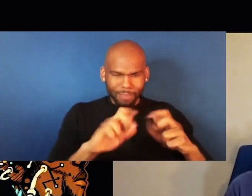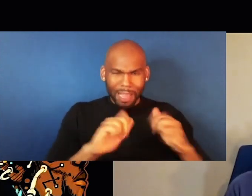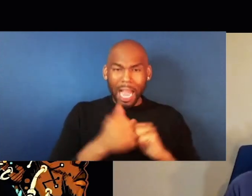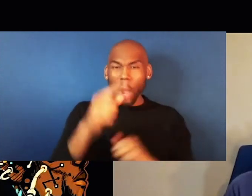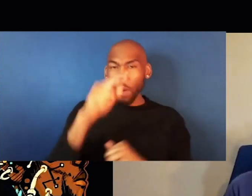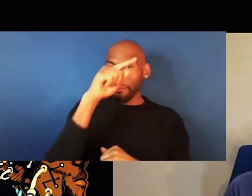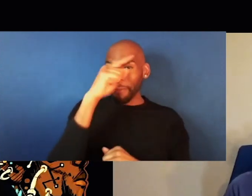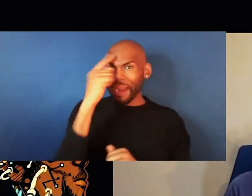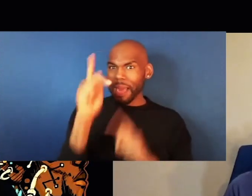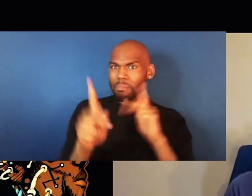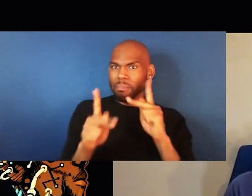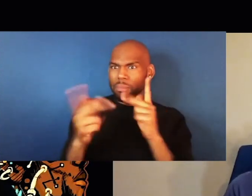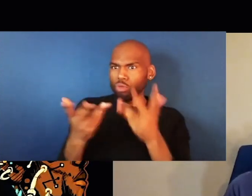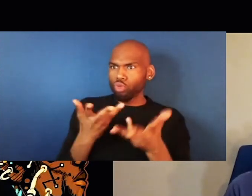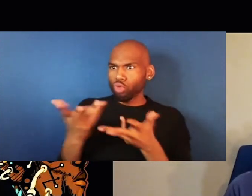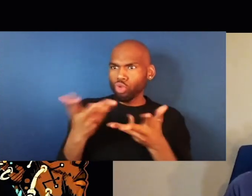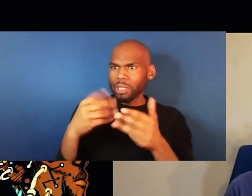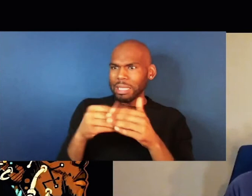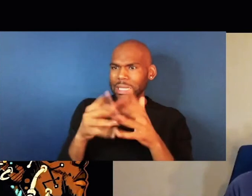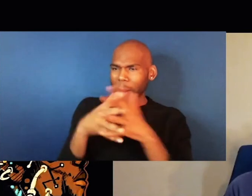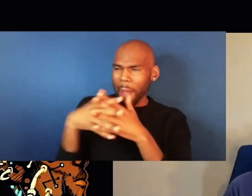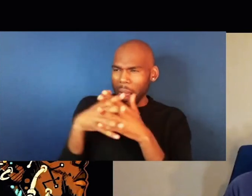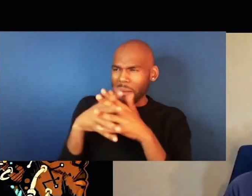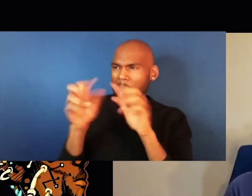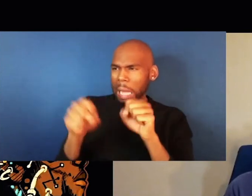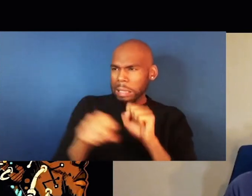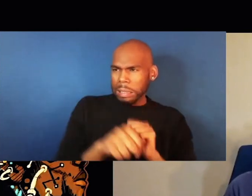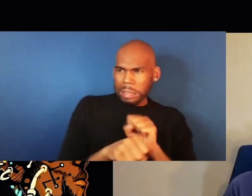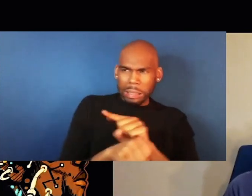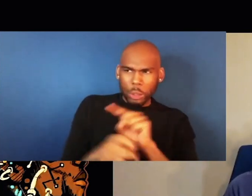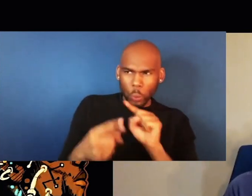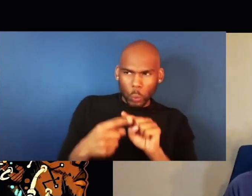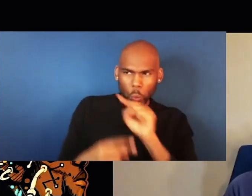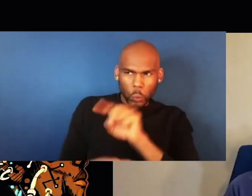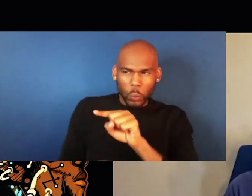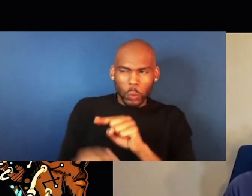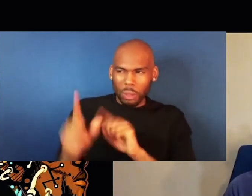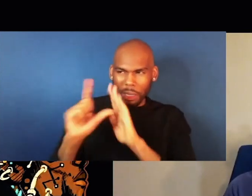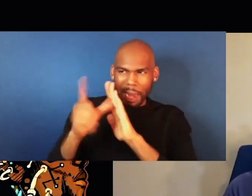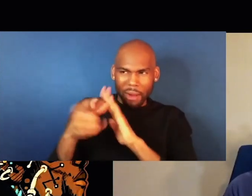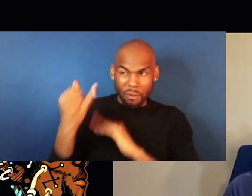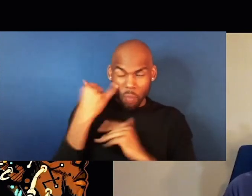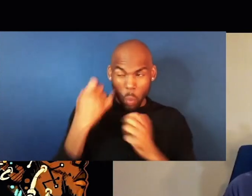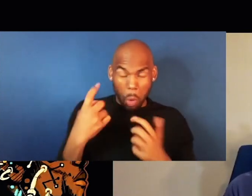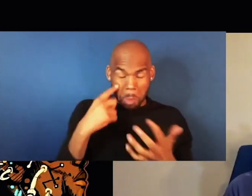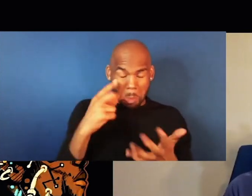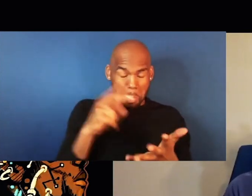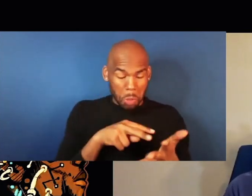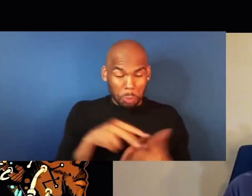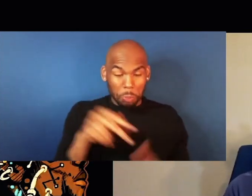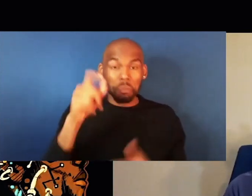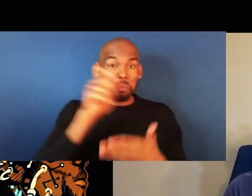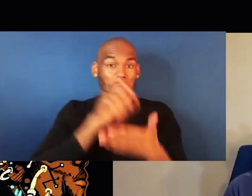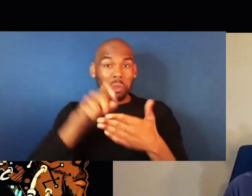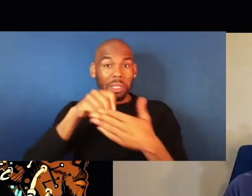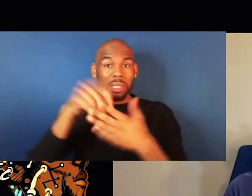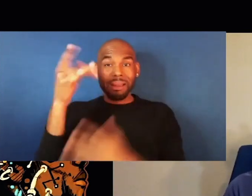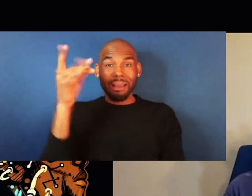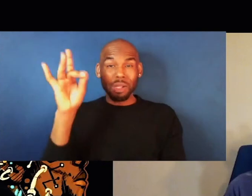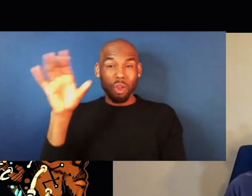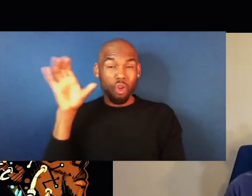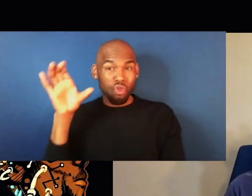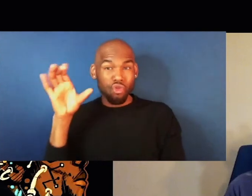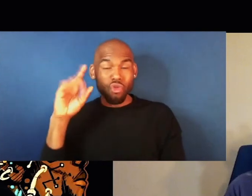forgot his name right now. And I can send you this as a document too, if you want to check it out. So this man, it's written